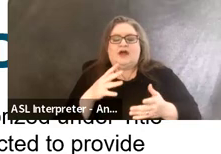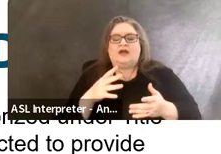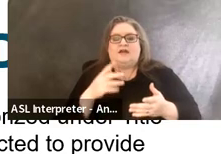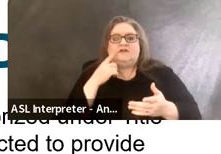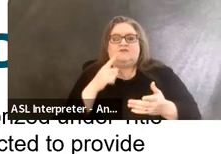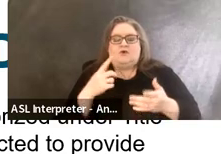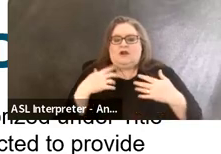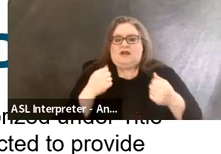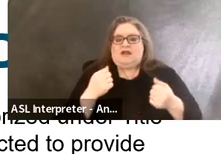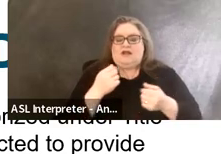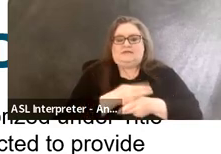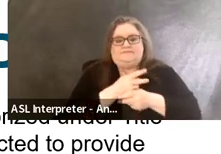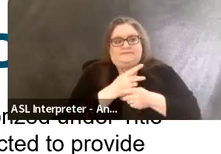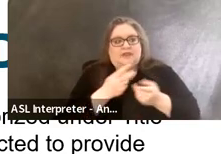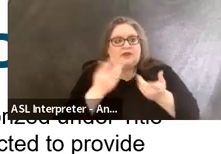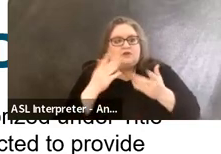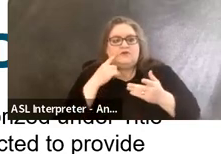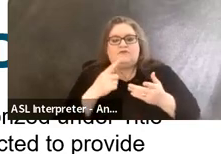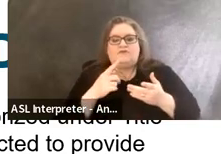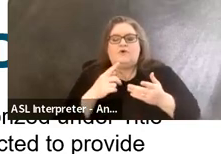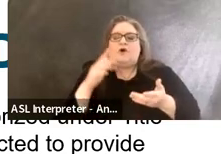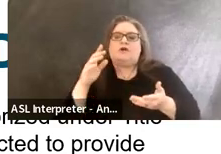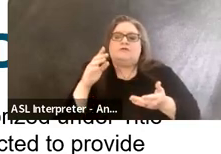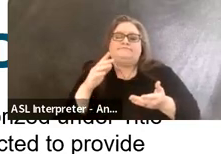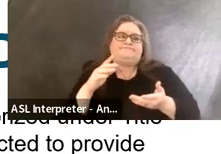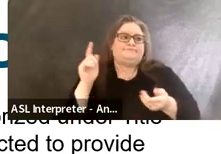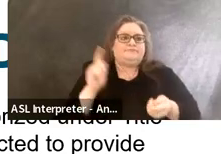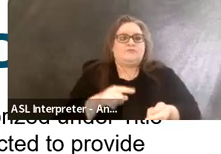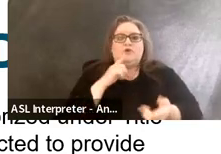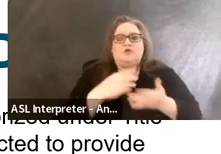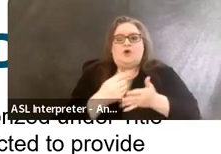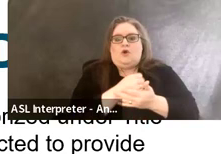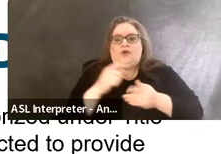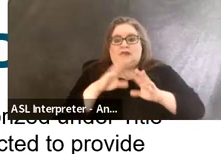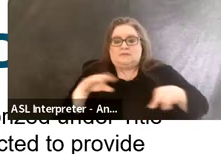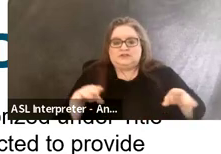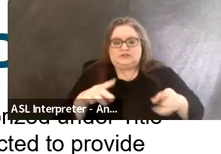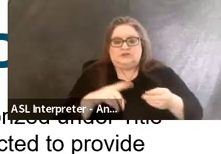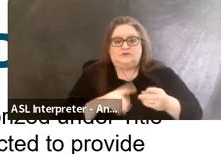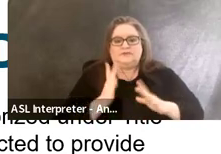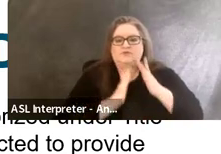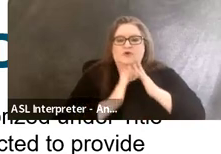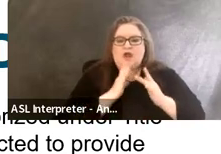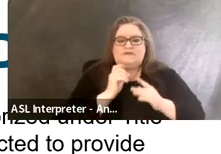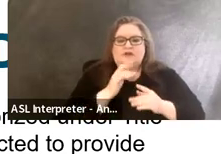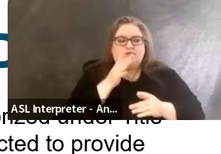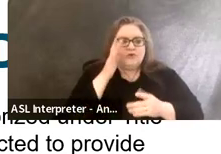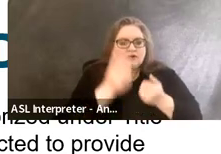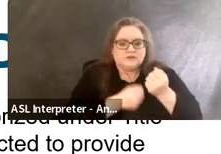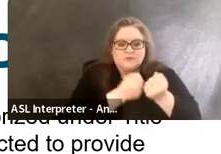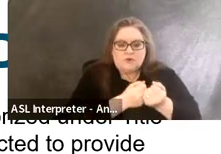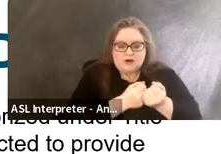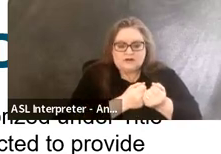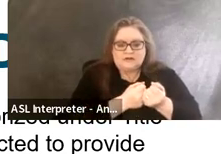services to low-income children. They said deprived of parental support,